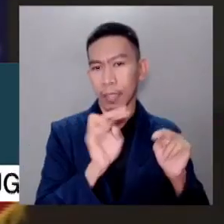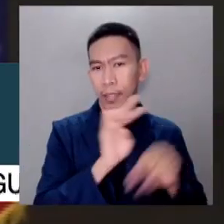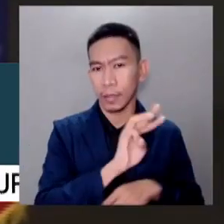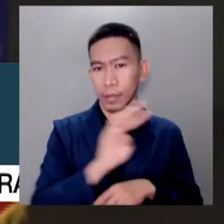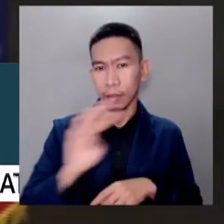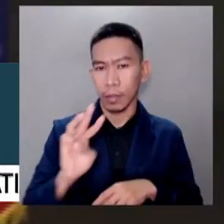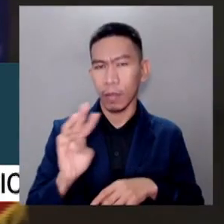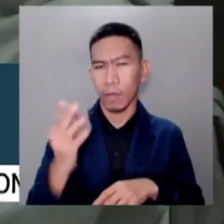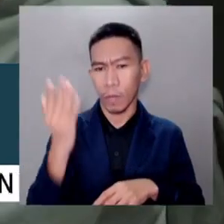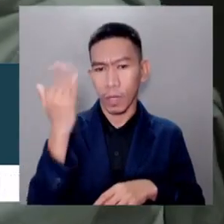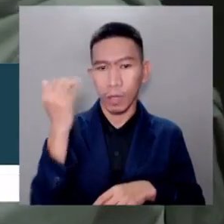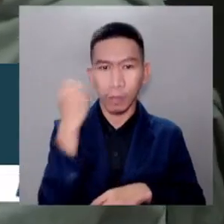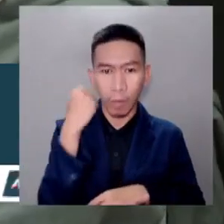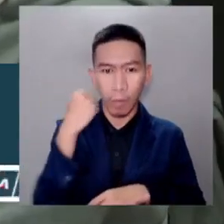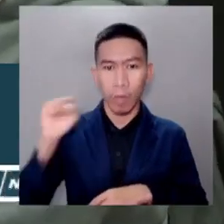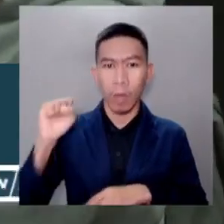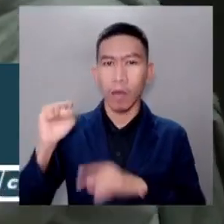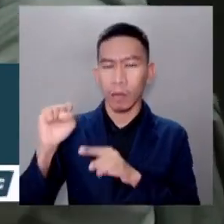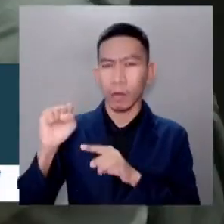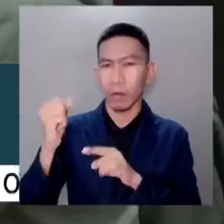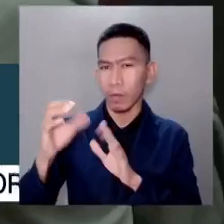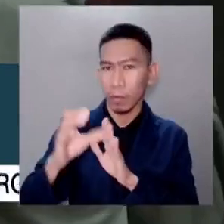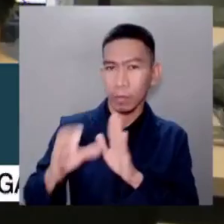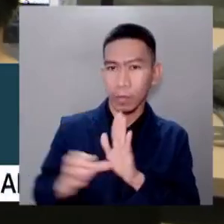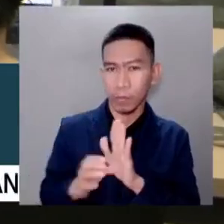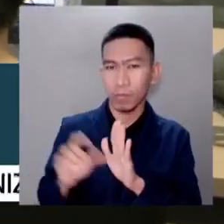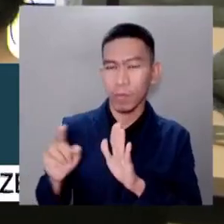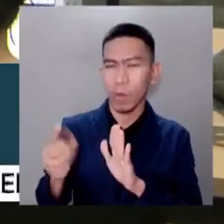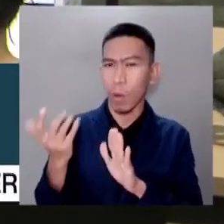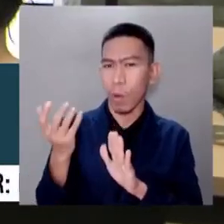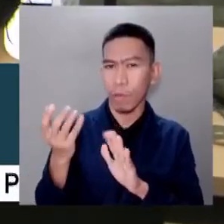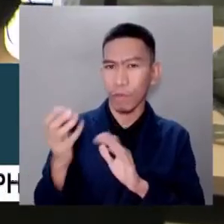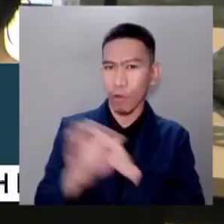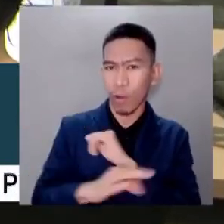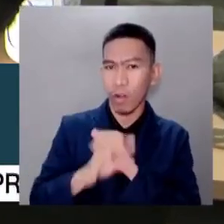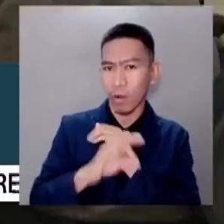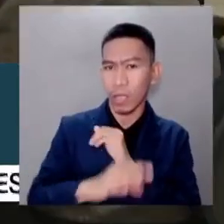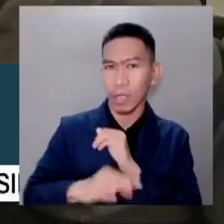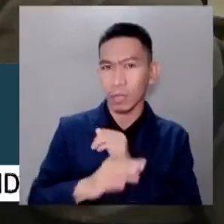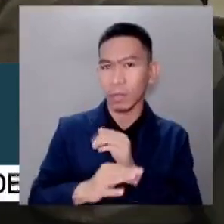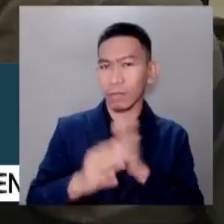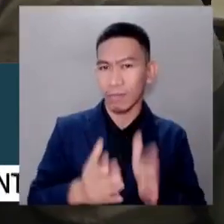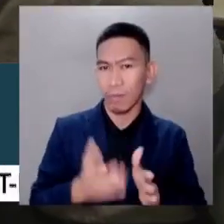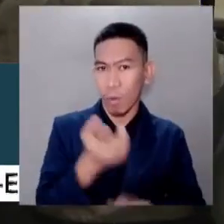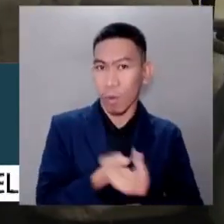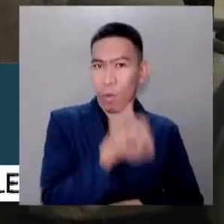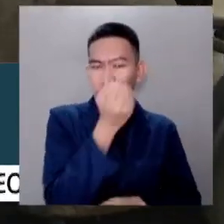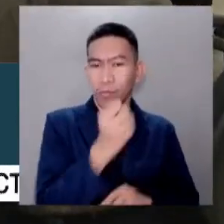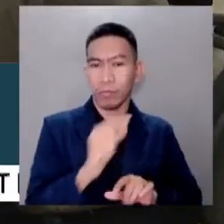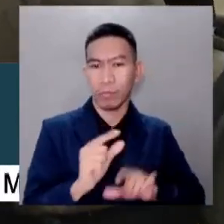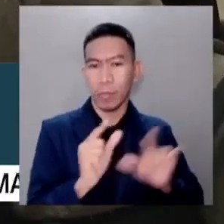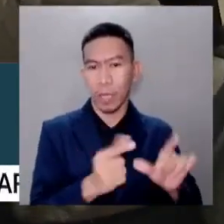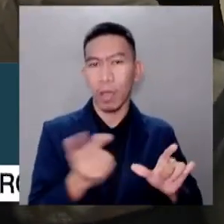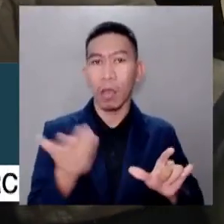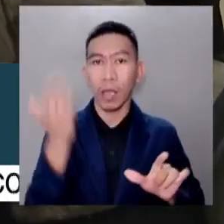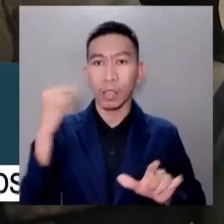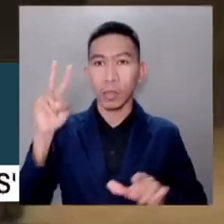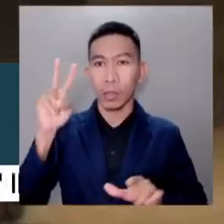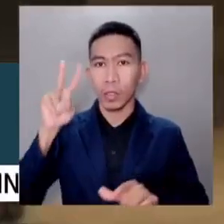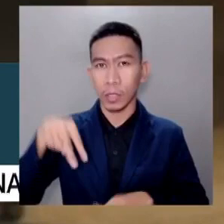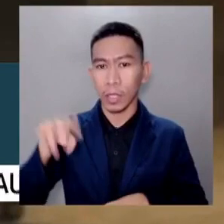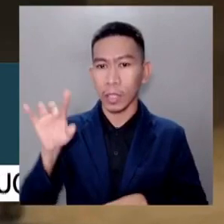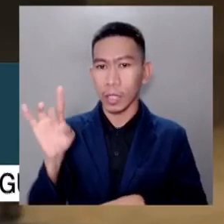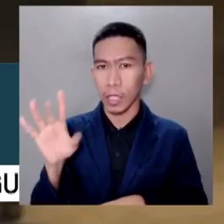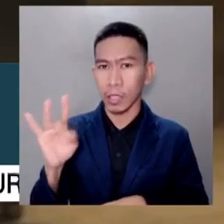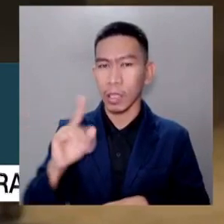foreign ownership. The SEC says it's merely enforcing a decision back in 2018 canceling Rappler's certificate of